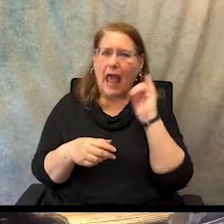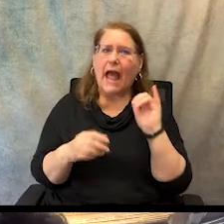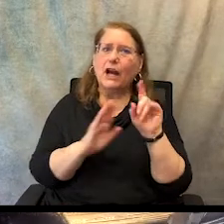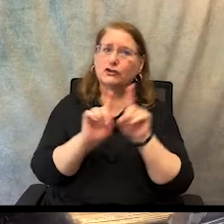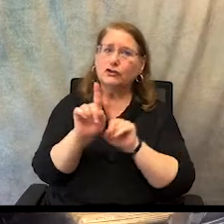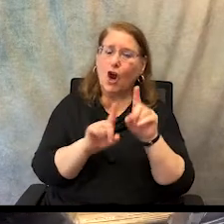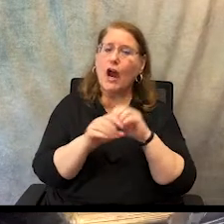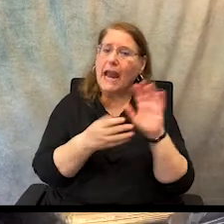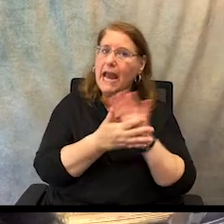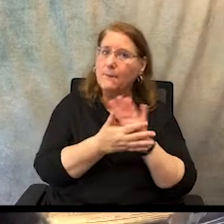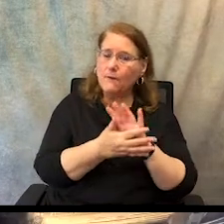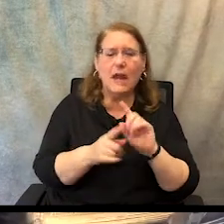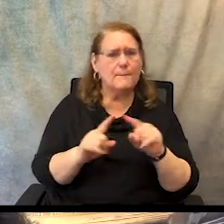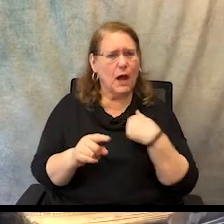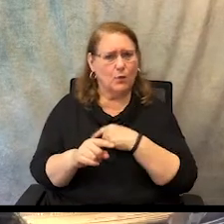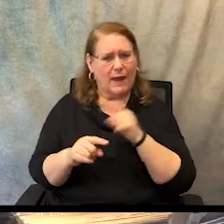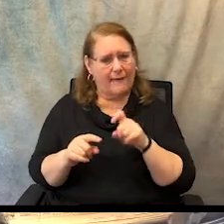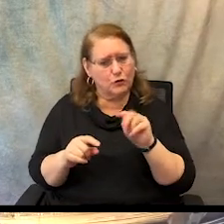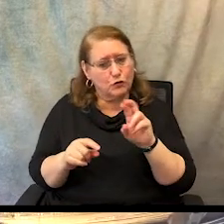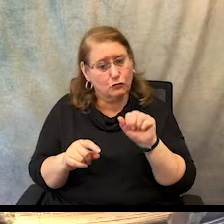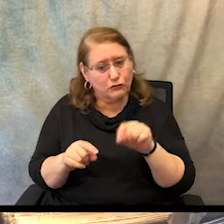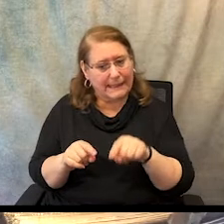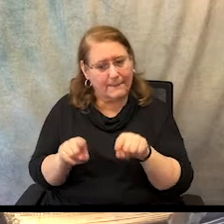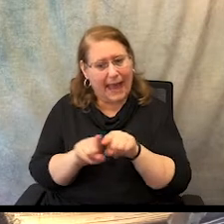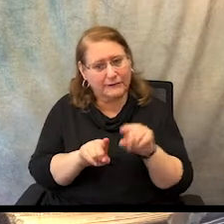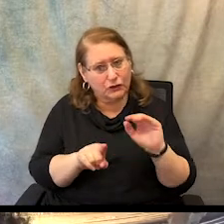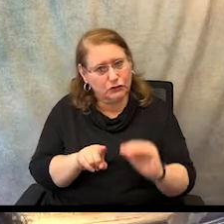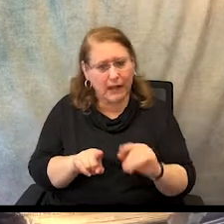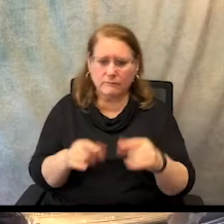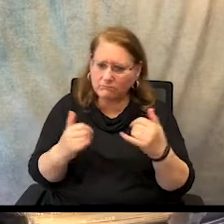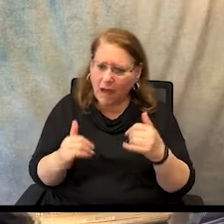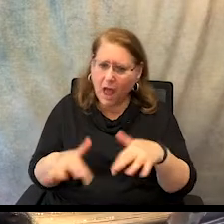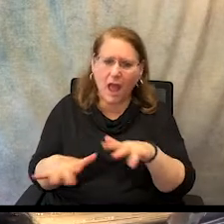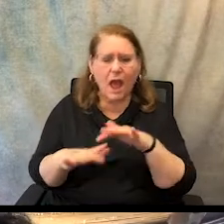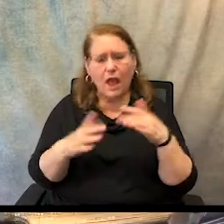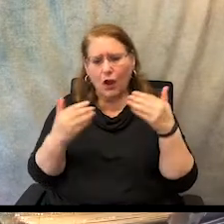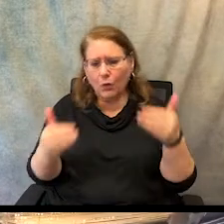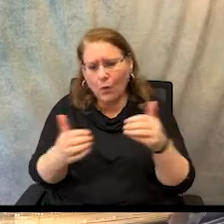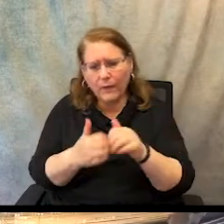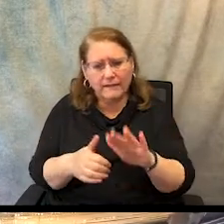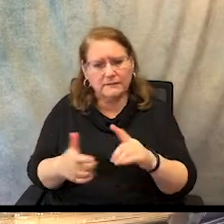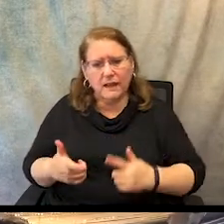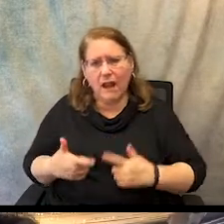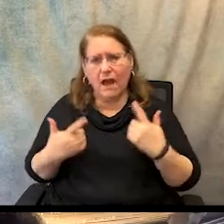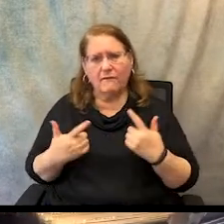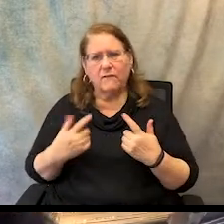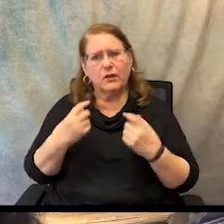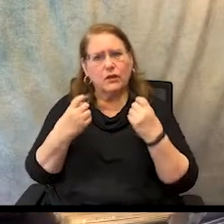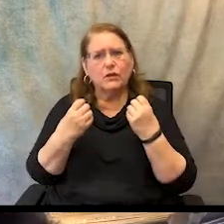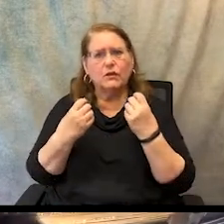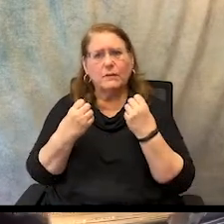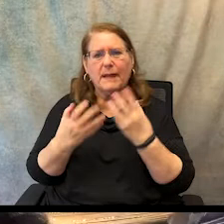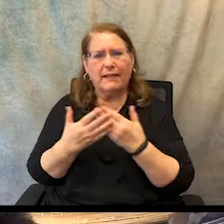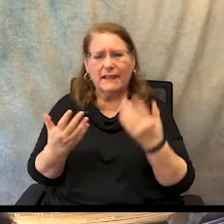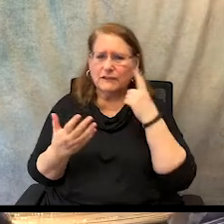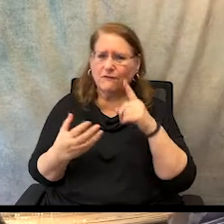like a star in our movie, but we have to treat him like a child. Right. You have to play, you have to go away. His life, this is two things